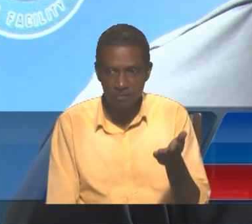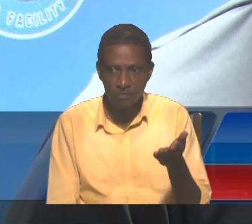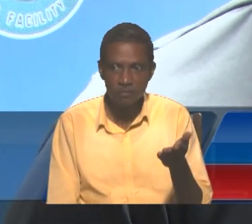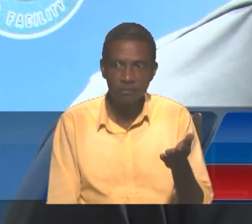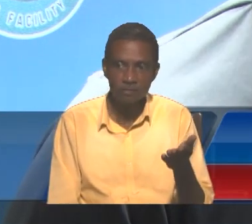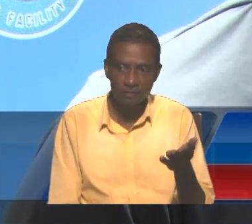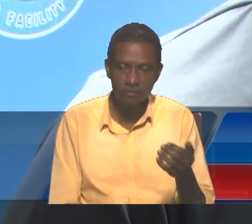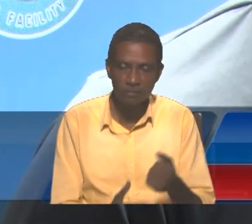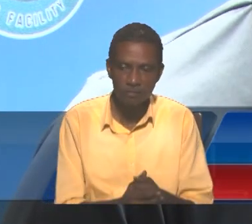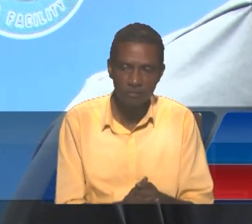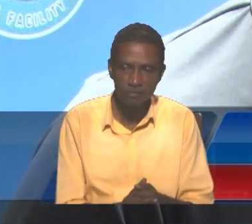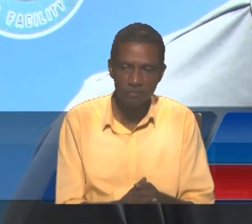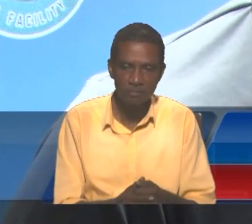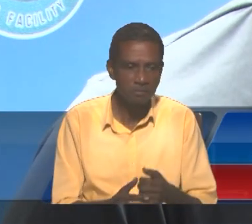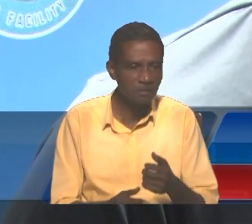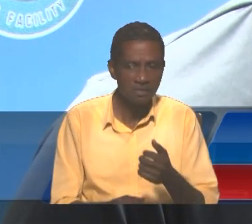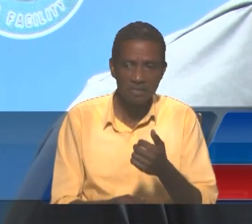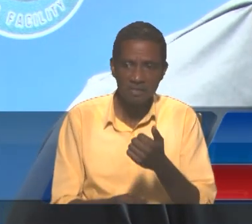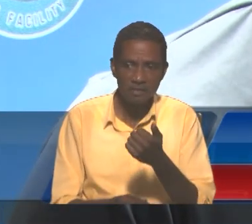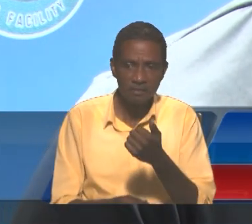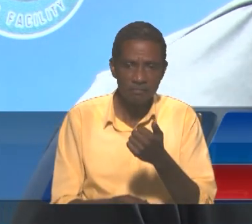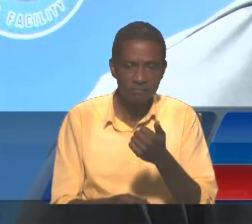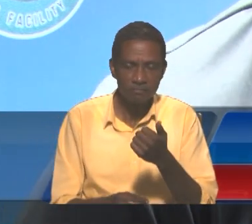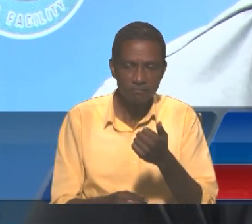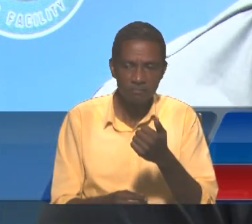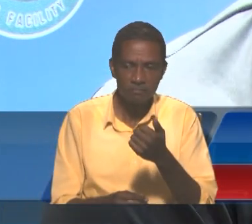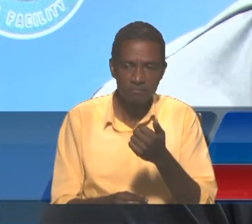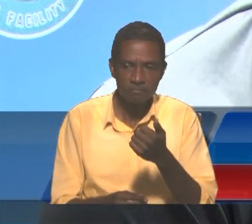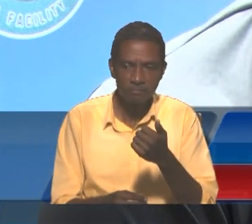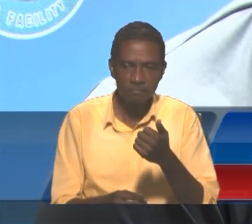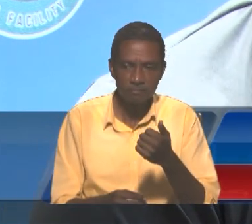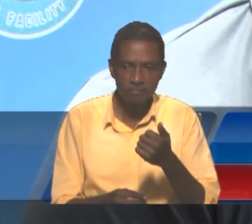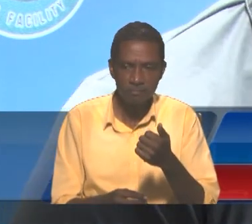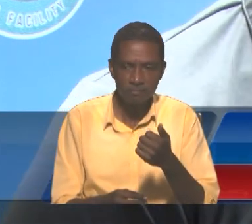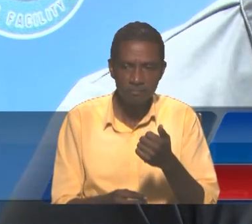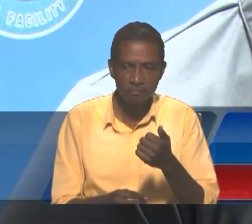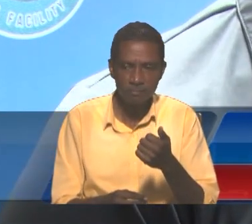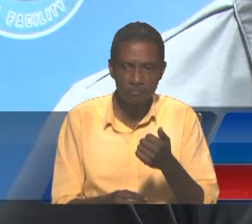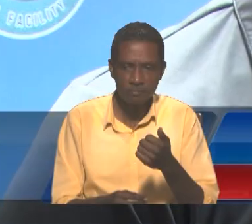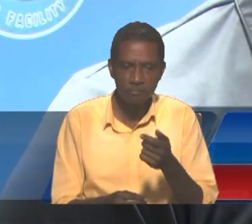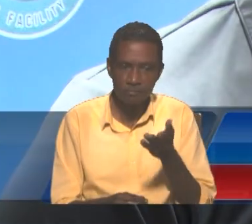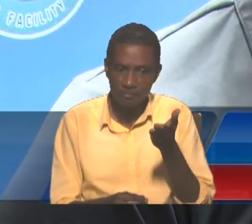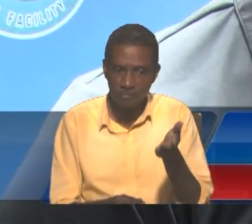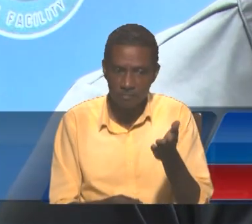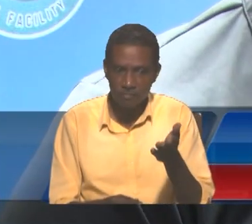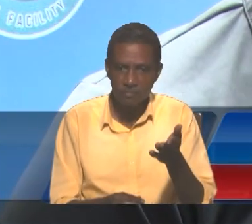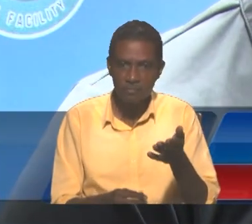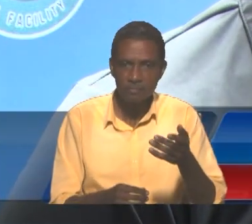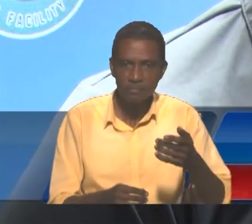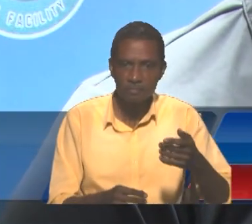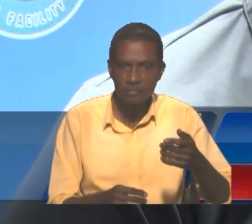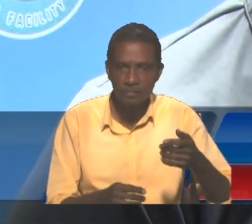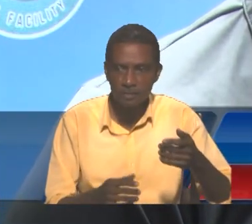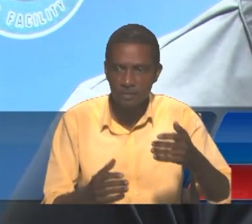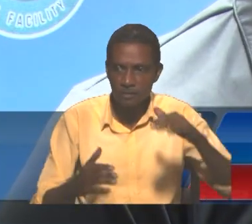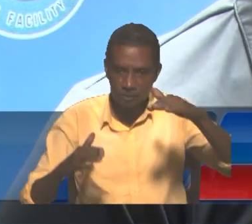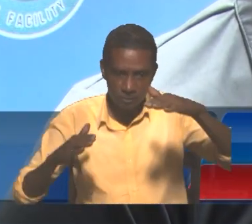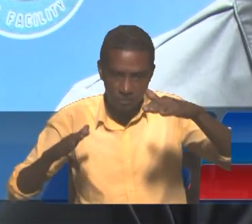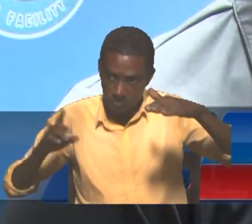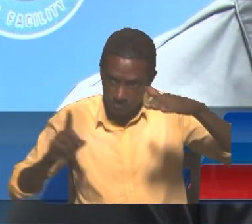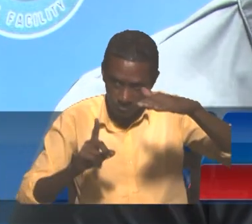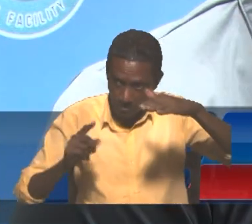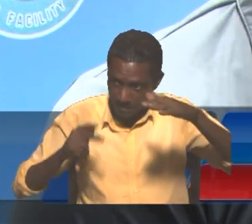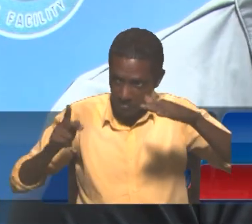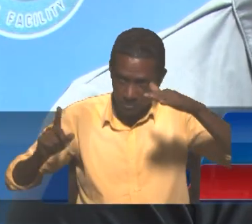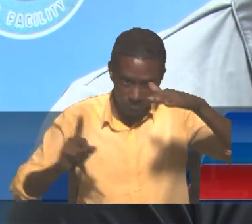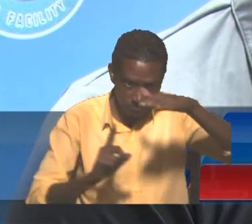dive injuries or things that's necessary, along with clinical indications for hyperbaric medicine. It's a double lock, so you can bring patients in and out, you can bring your